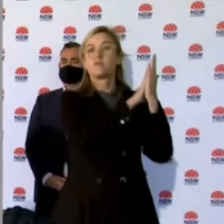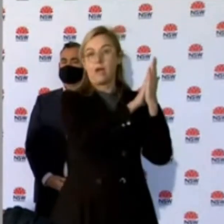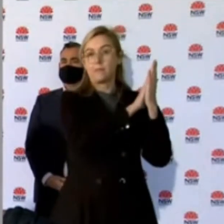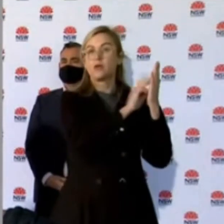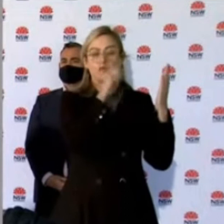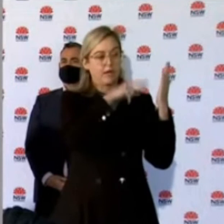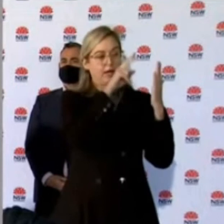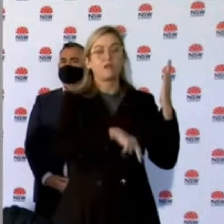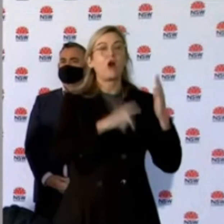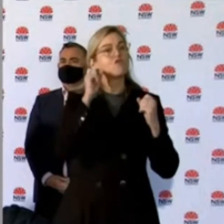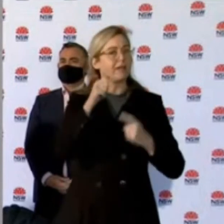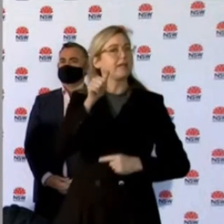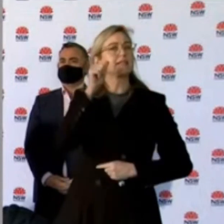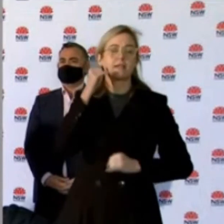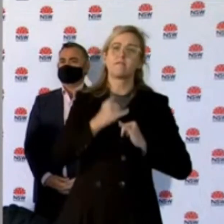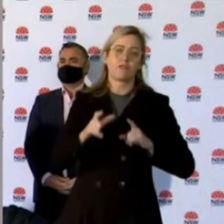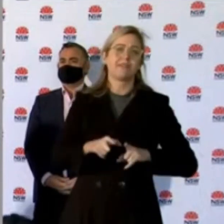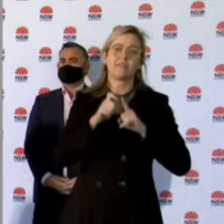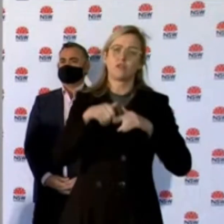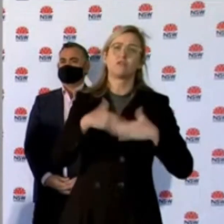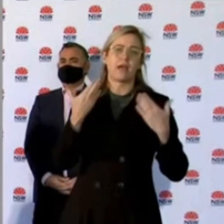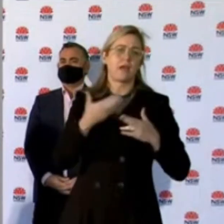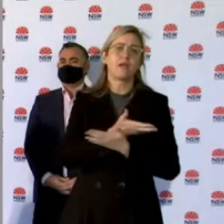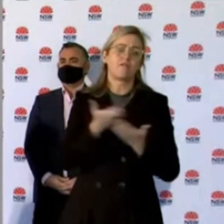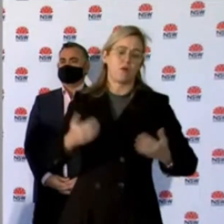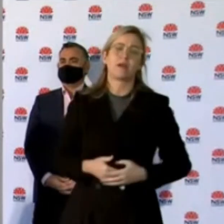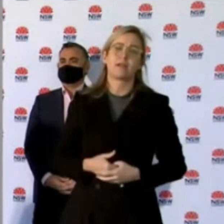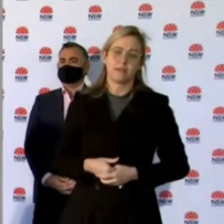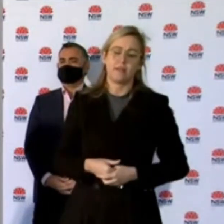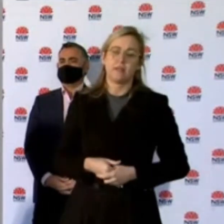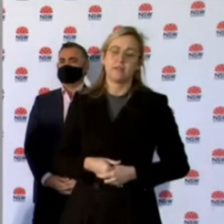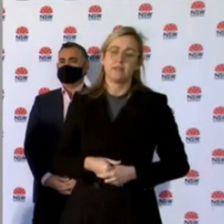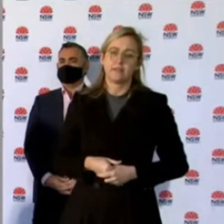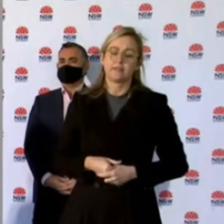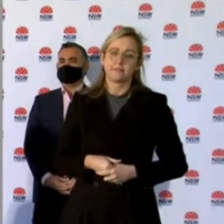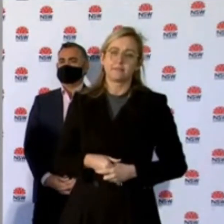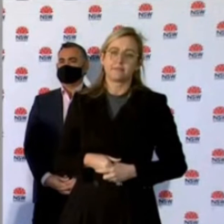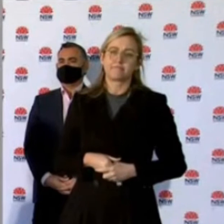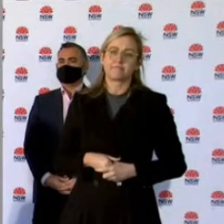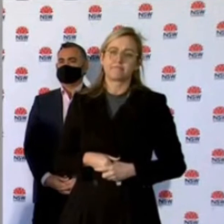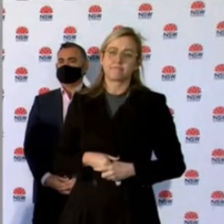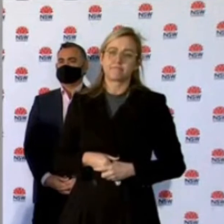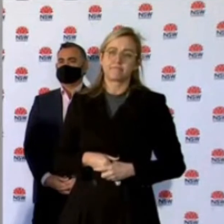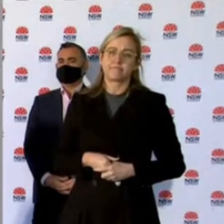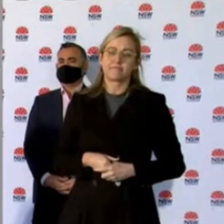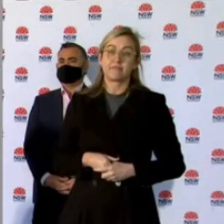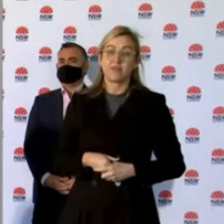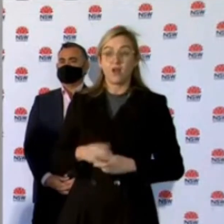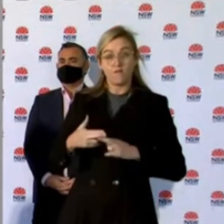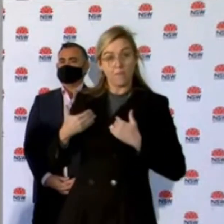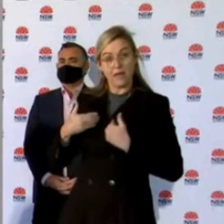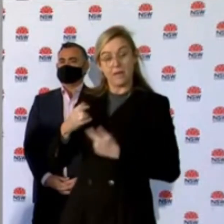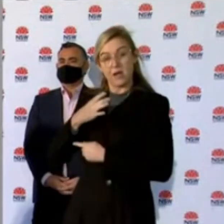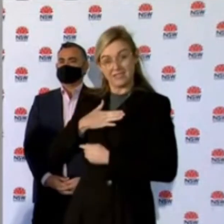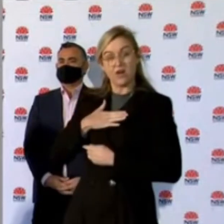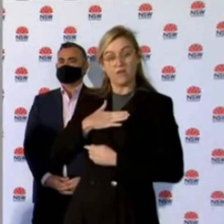day for everybody. And I'm not embarrassed to say that in public life, yesterday was probably the most difficult day I've